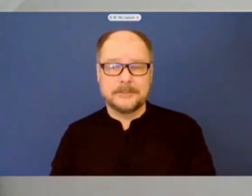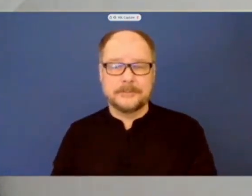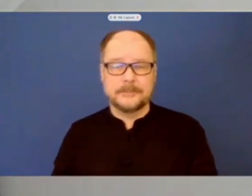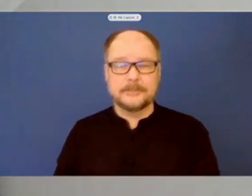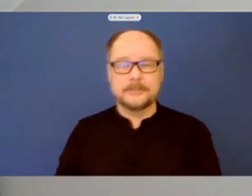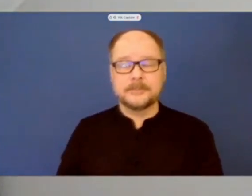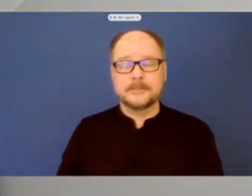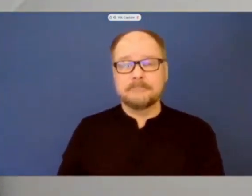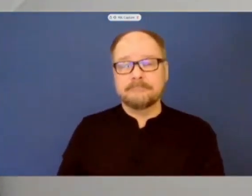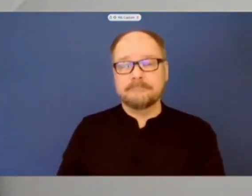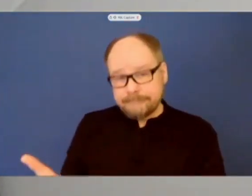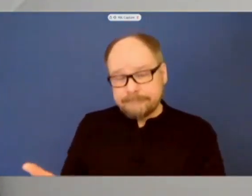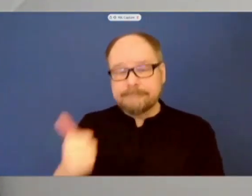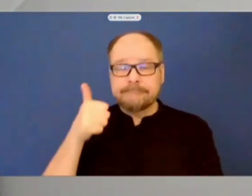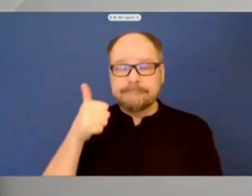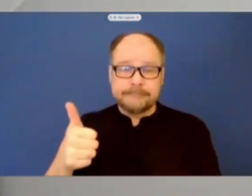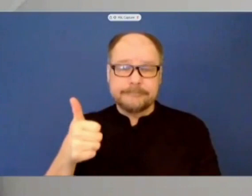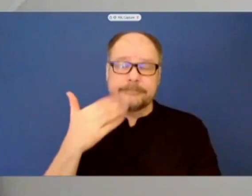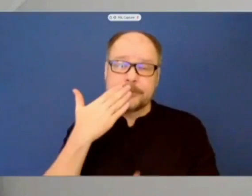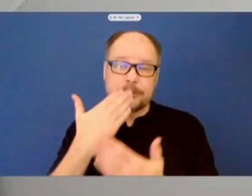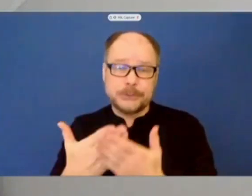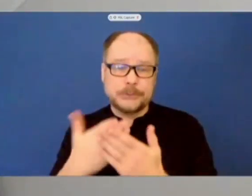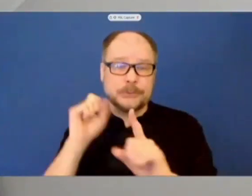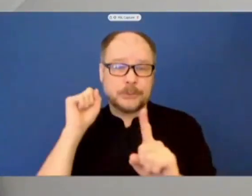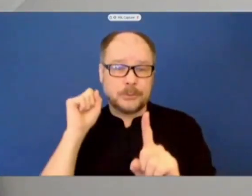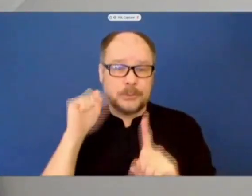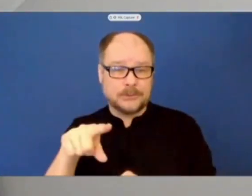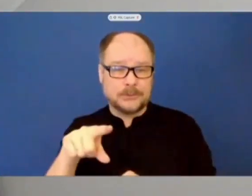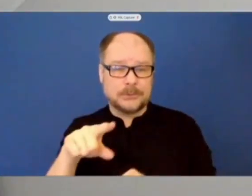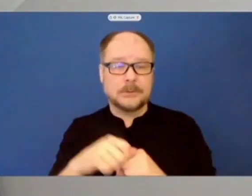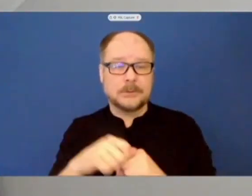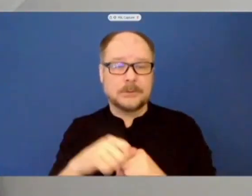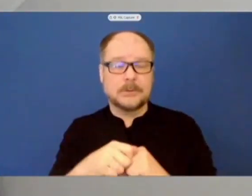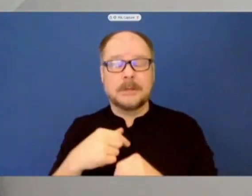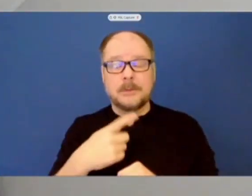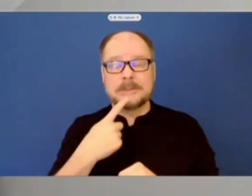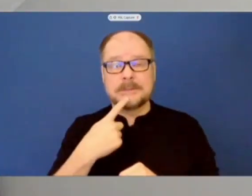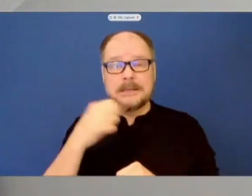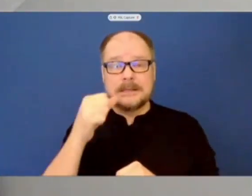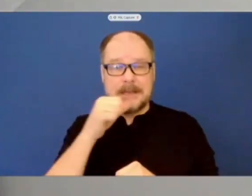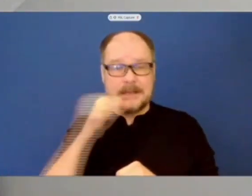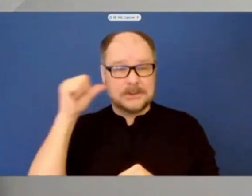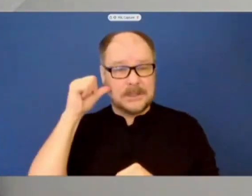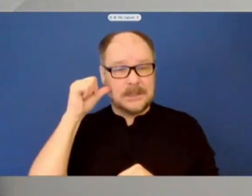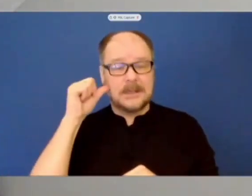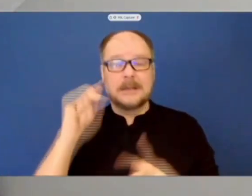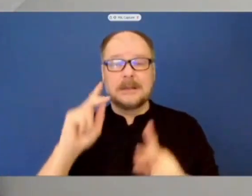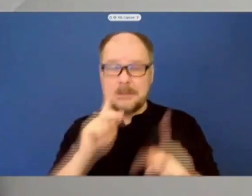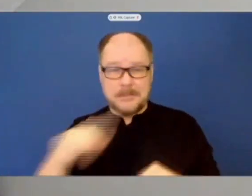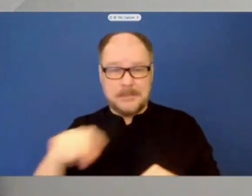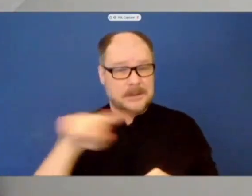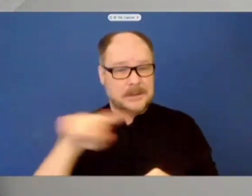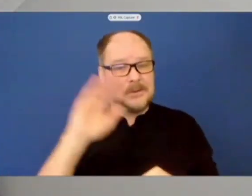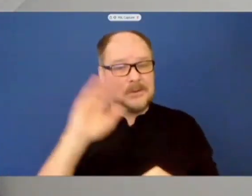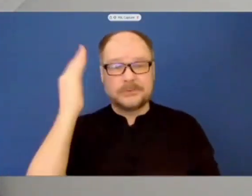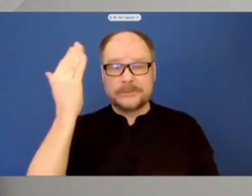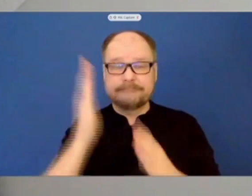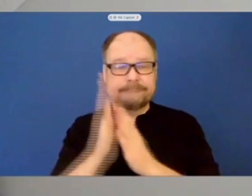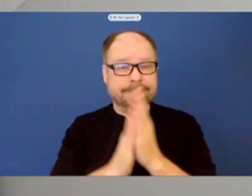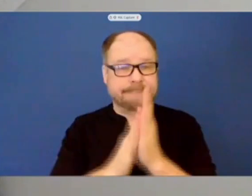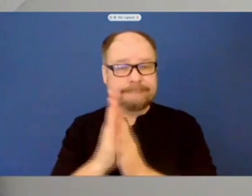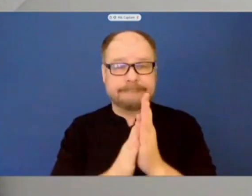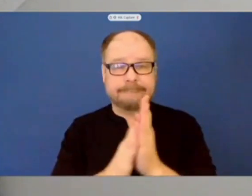point, and definitely a possibility. I will say yesterday, people were really excited and it was a beautiful